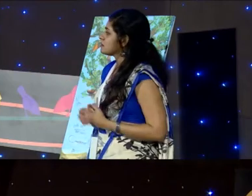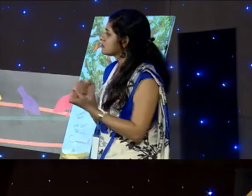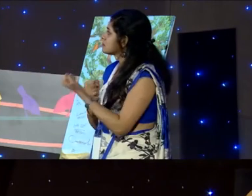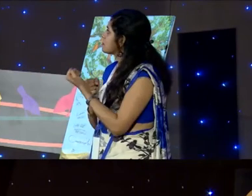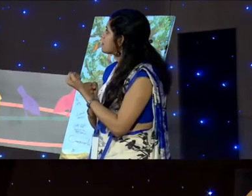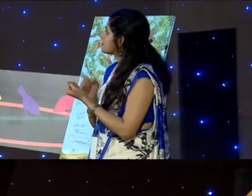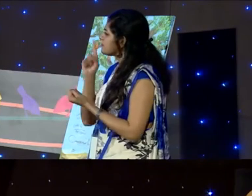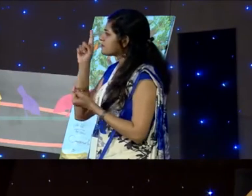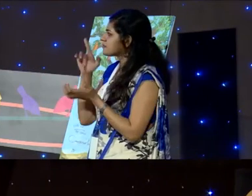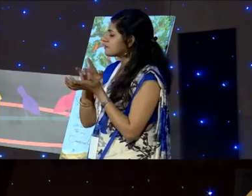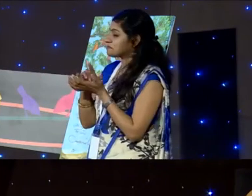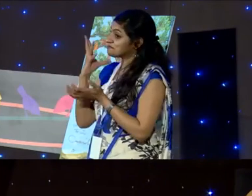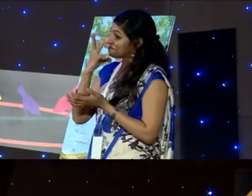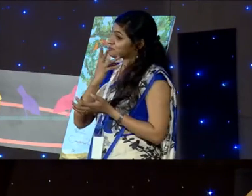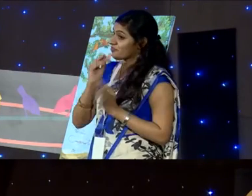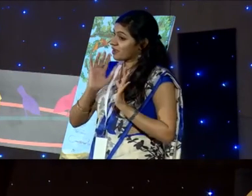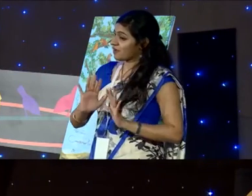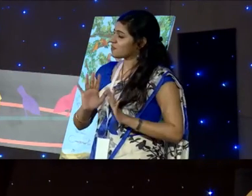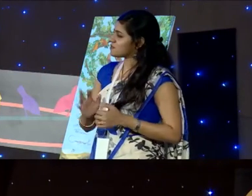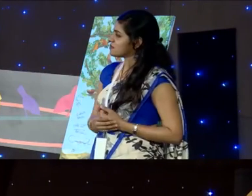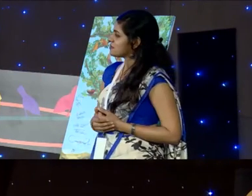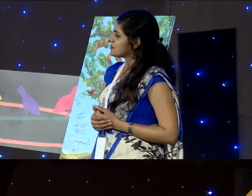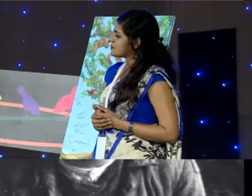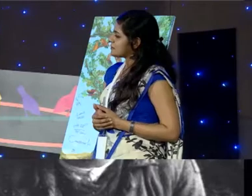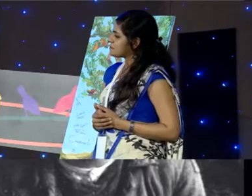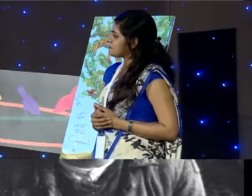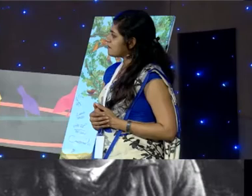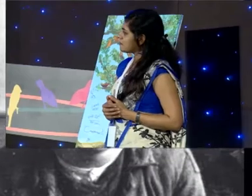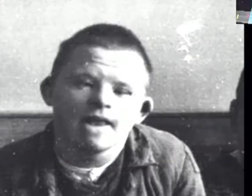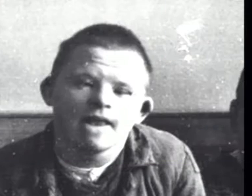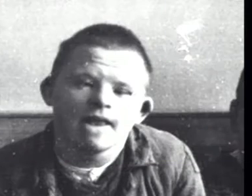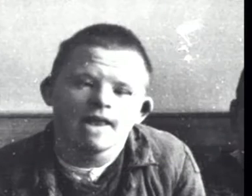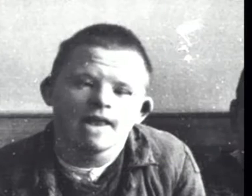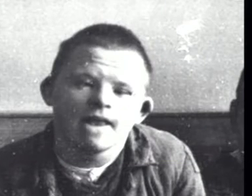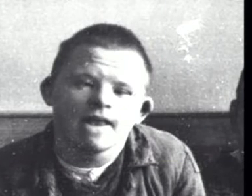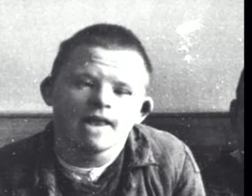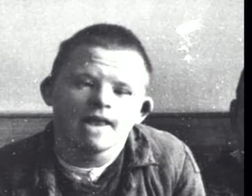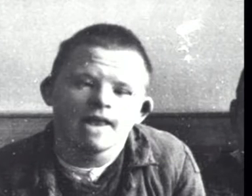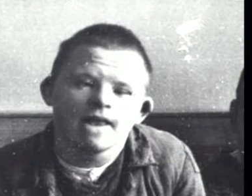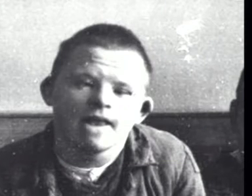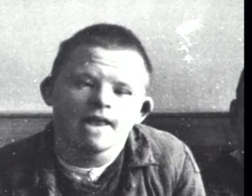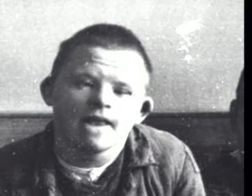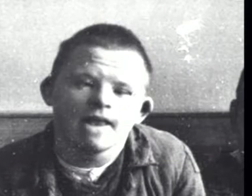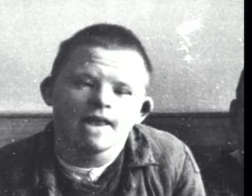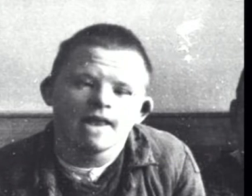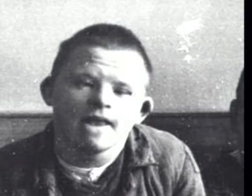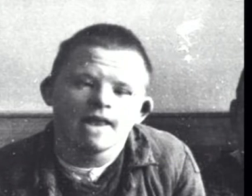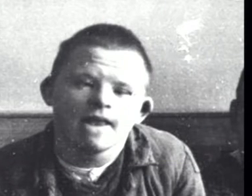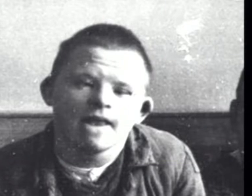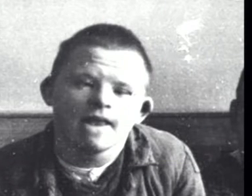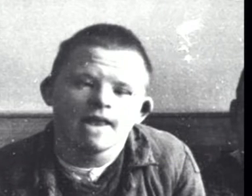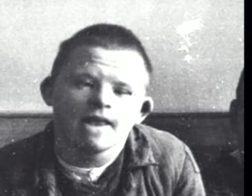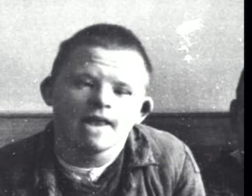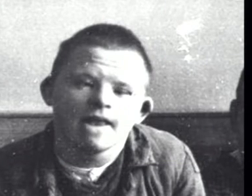This place looks very beautiful. It's the Hartheim Center, part of the in the estate of